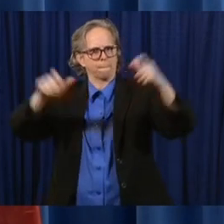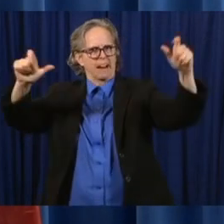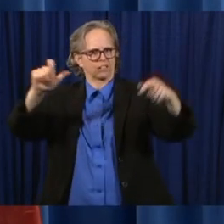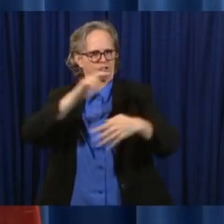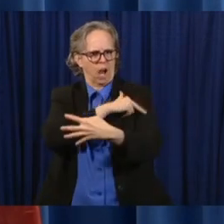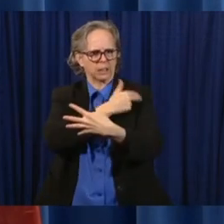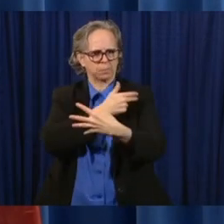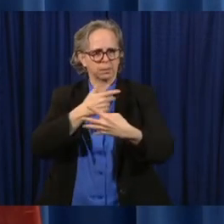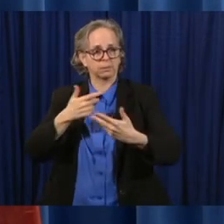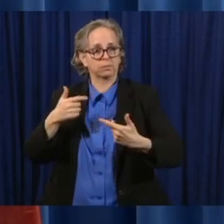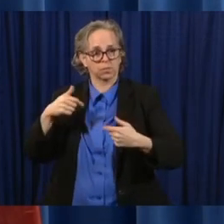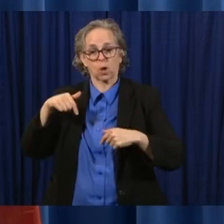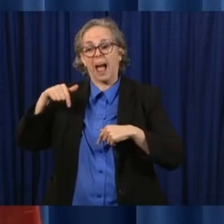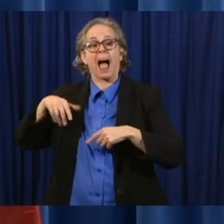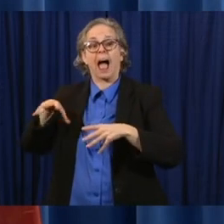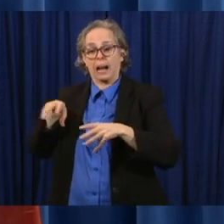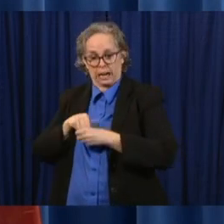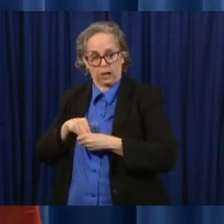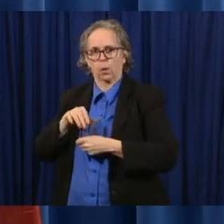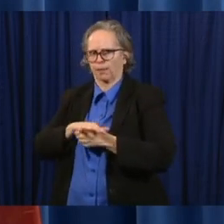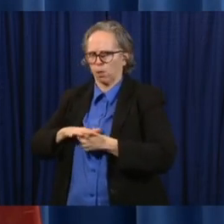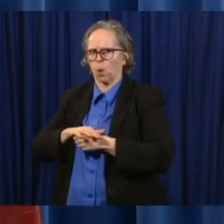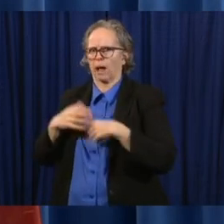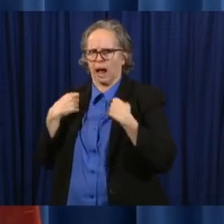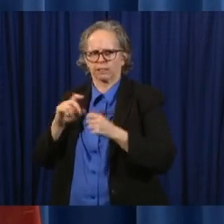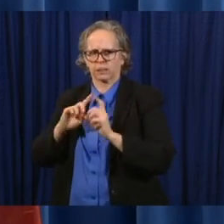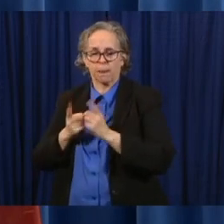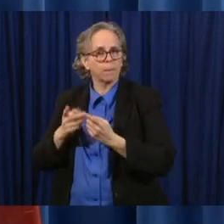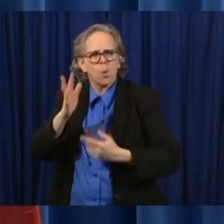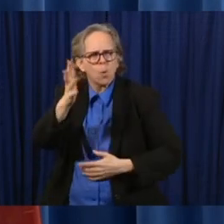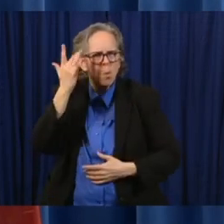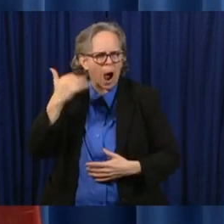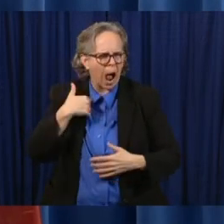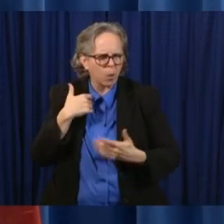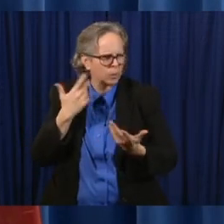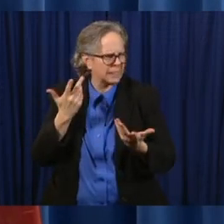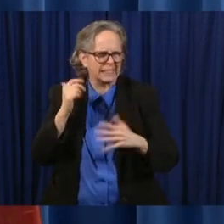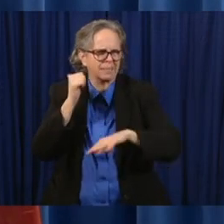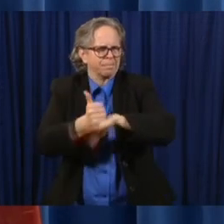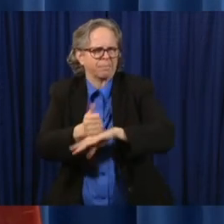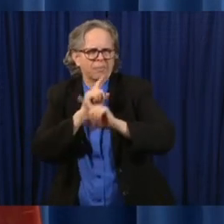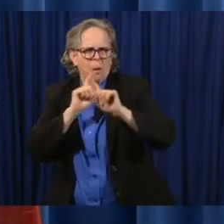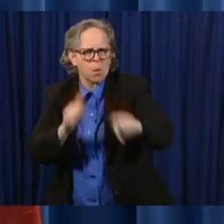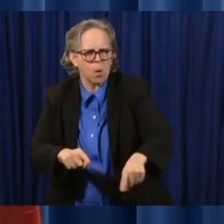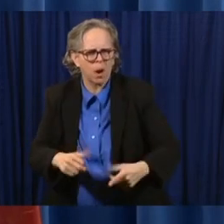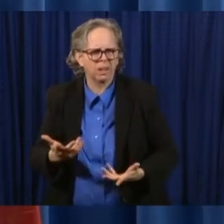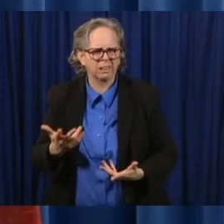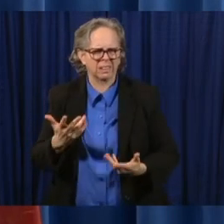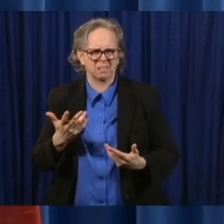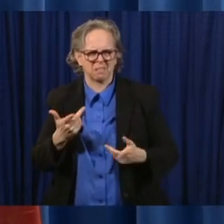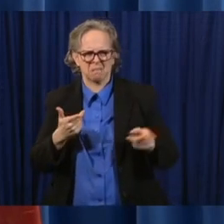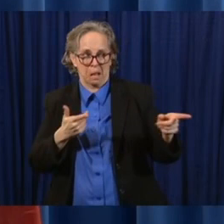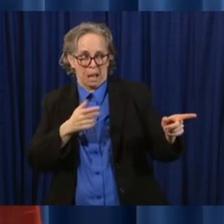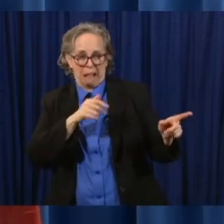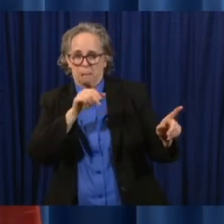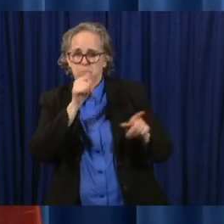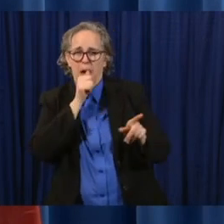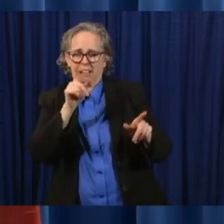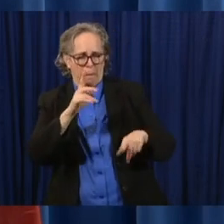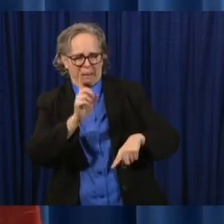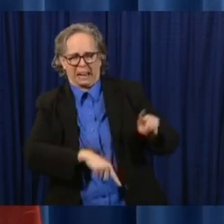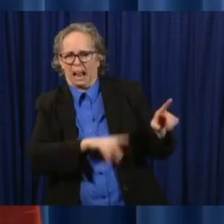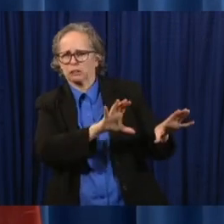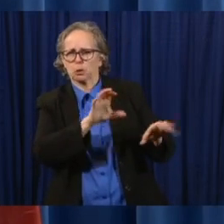because we had any doubts about their ability to test or the quality of the testing, but the backlog was very